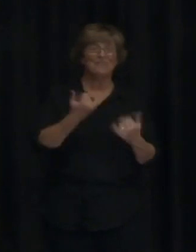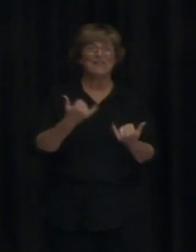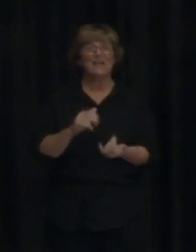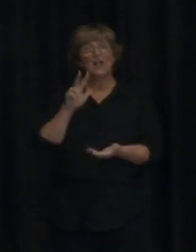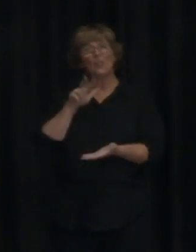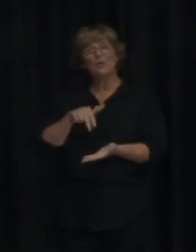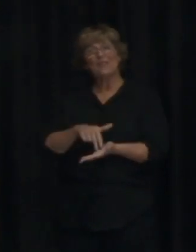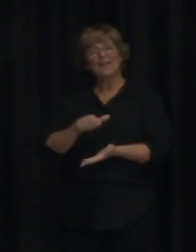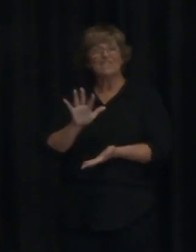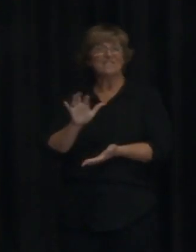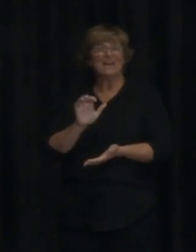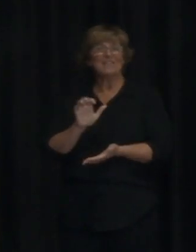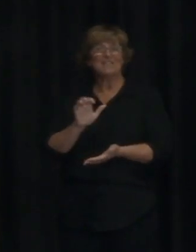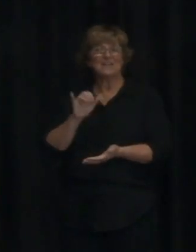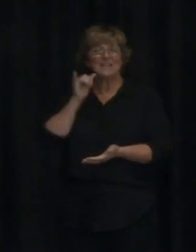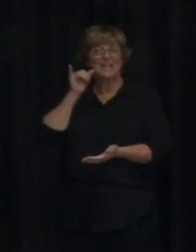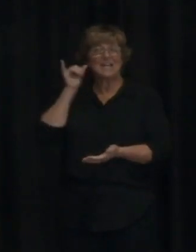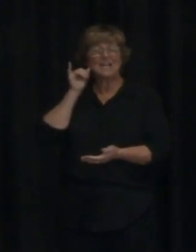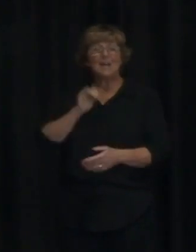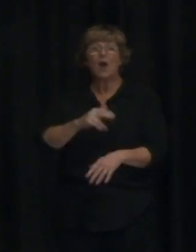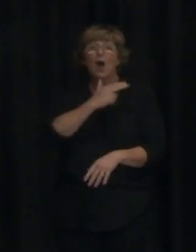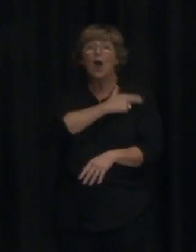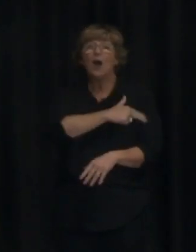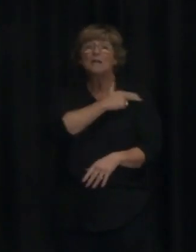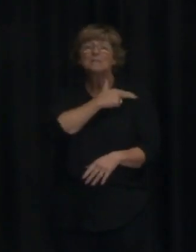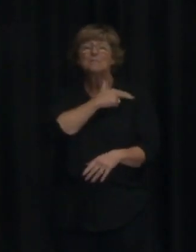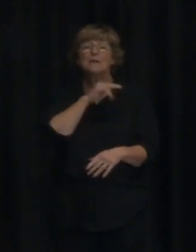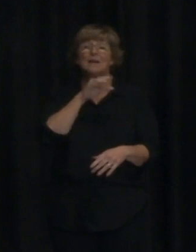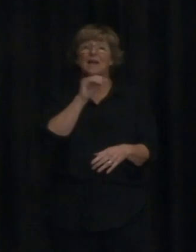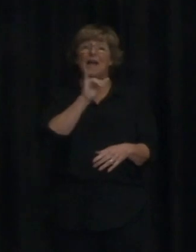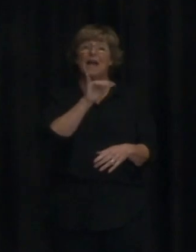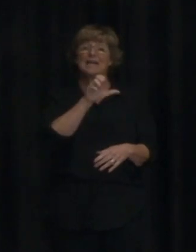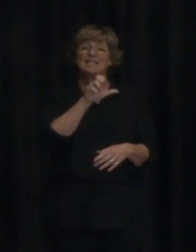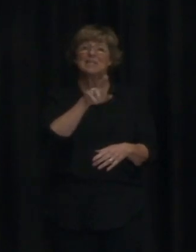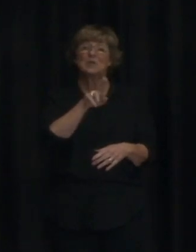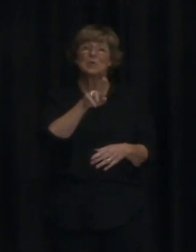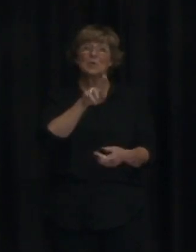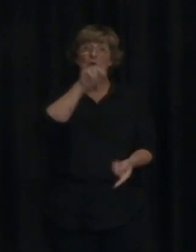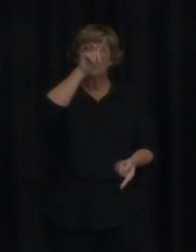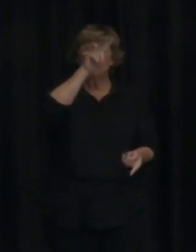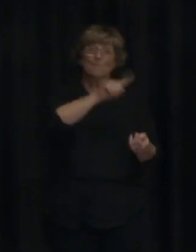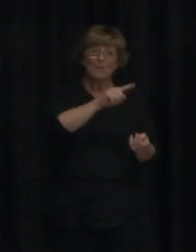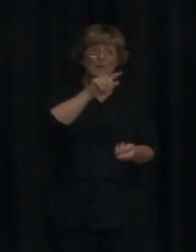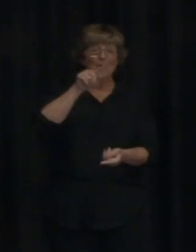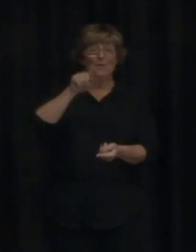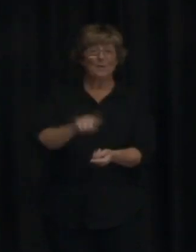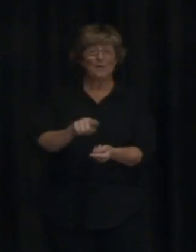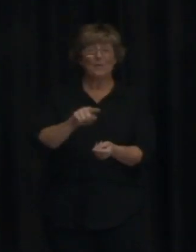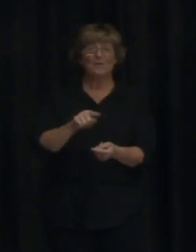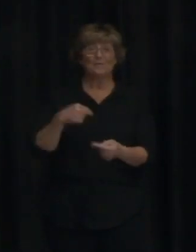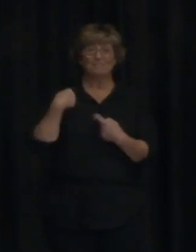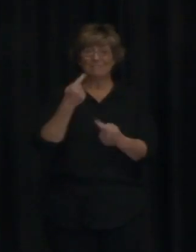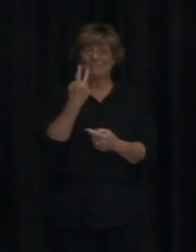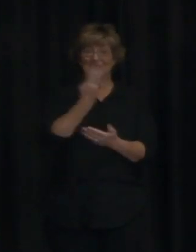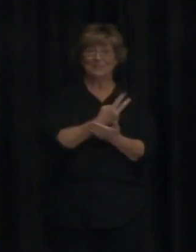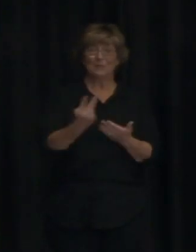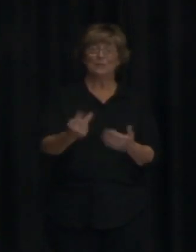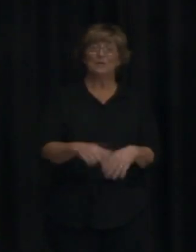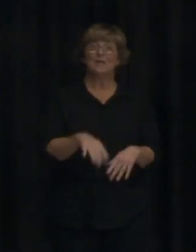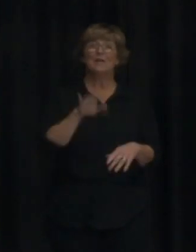3,500 cases just yesterday. Hospitalizations and ICUs coincidentally down both over a 14-day period,